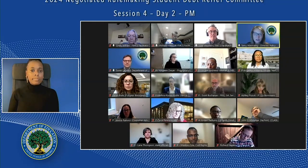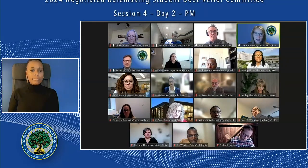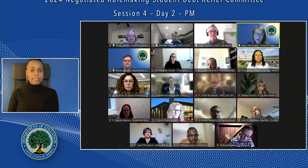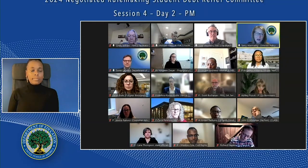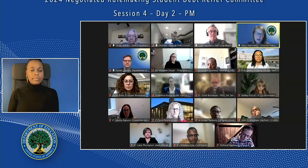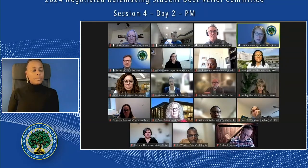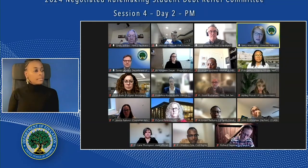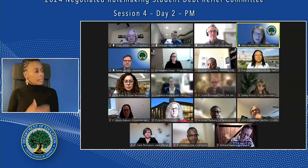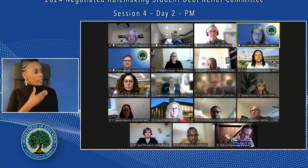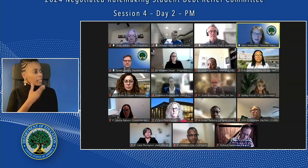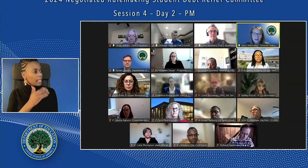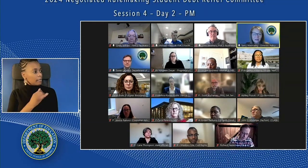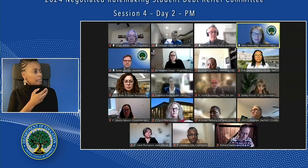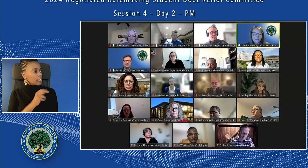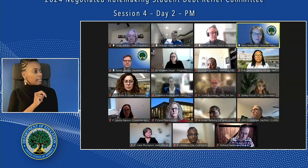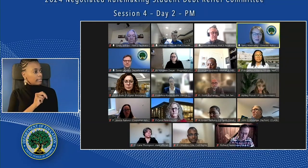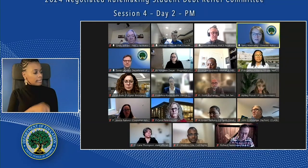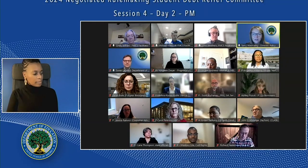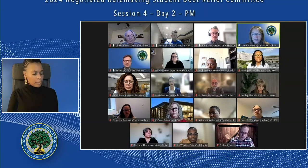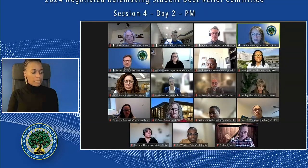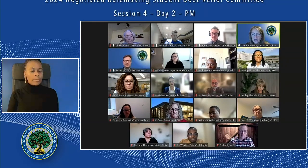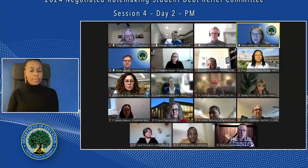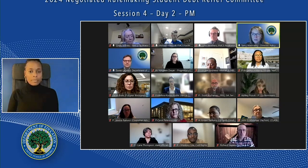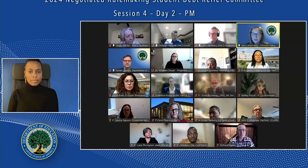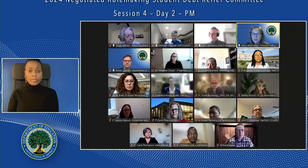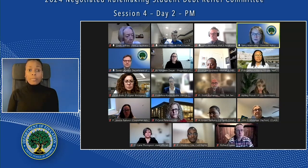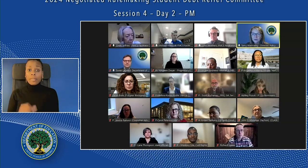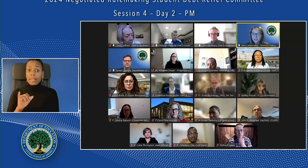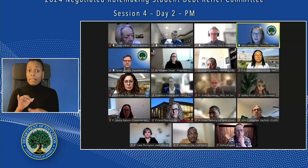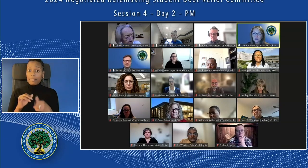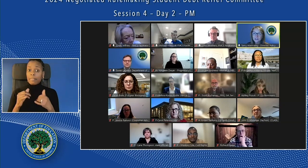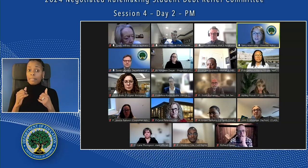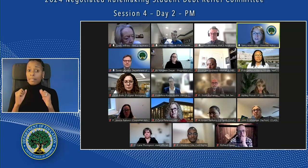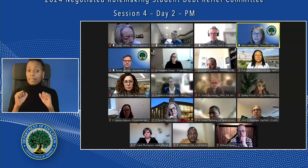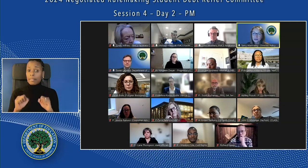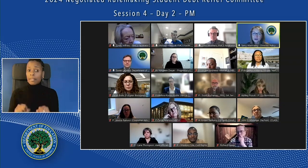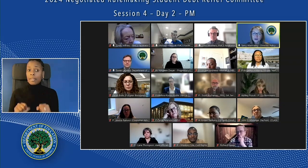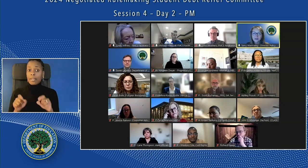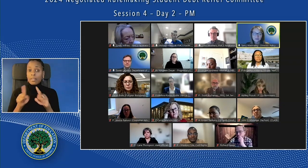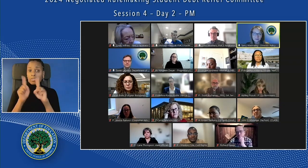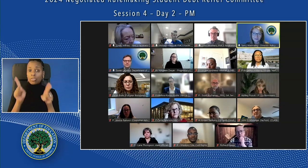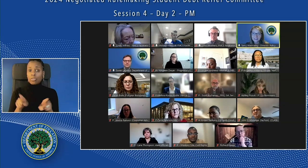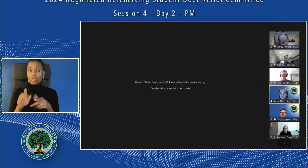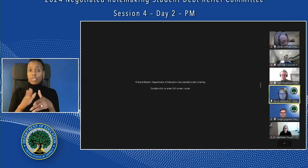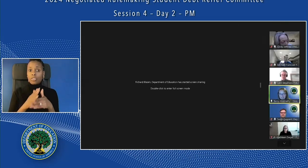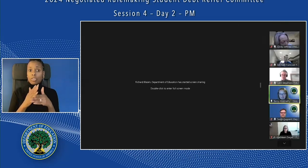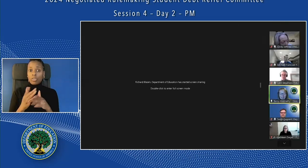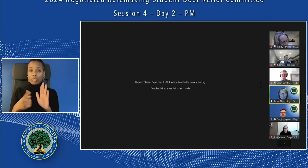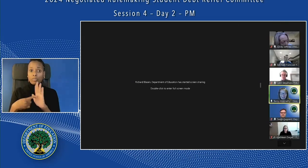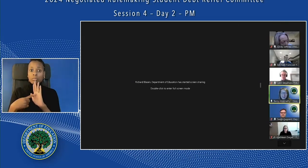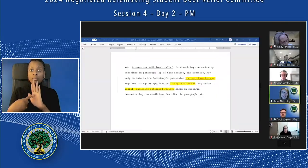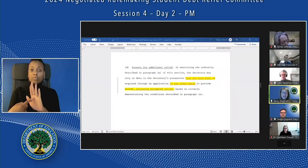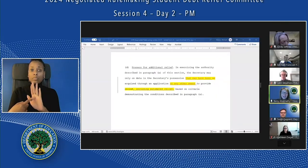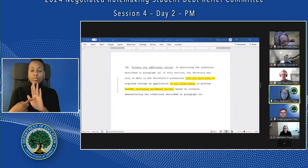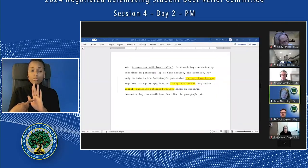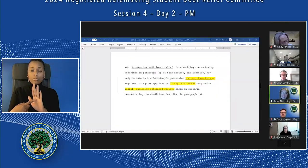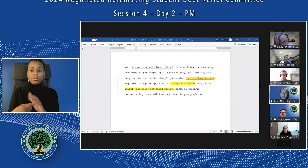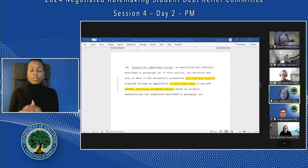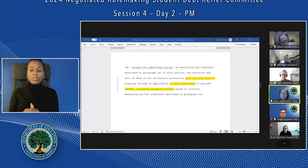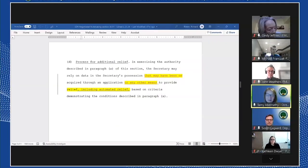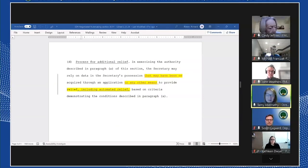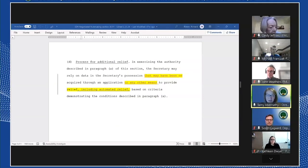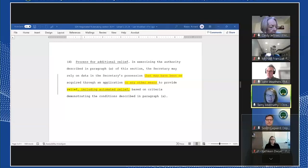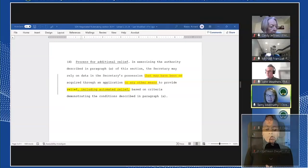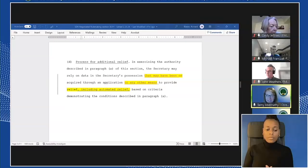Thank you, John. If at this time the screen sharers could share, excuse me, could